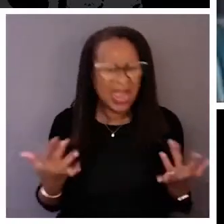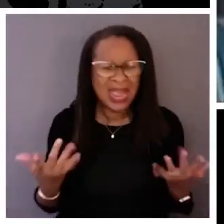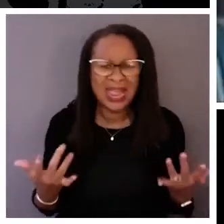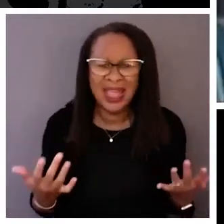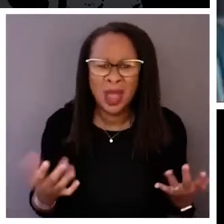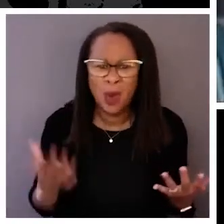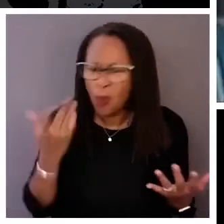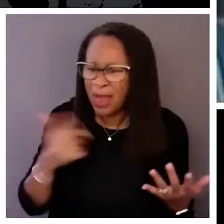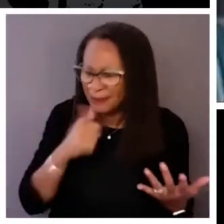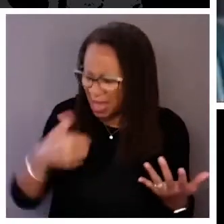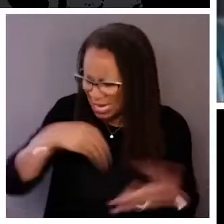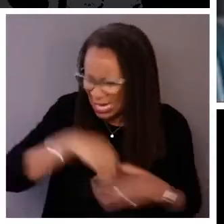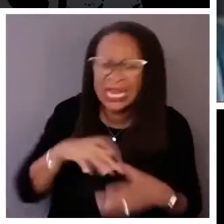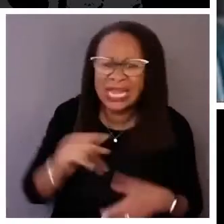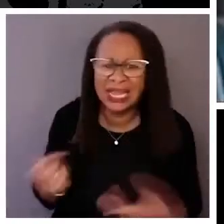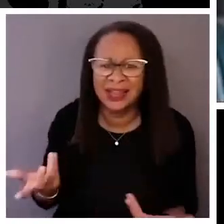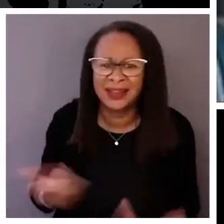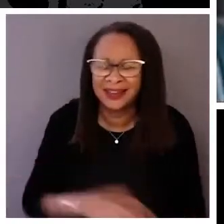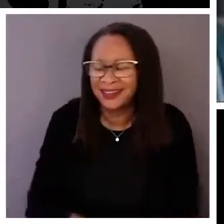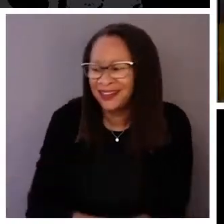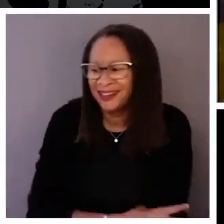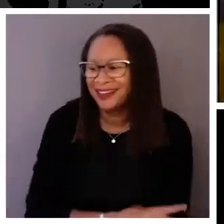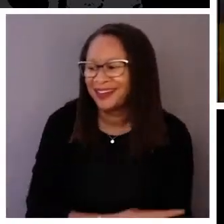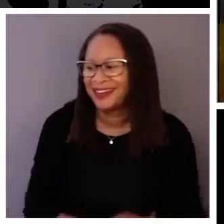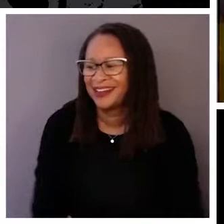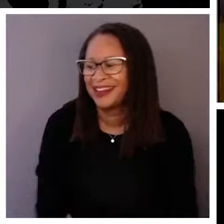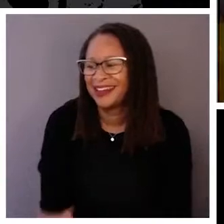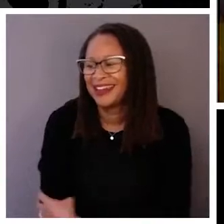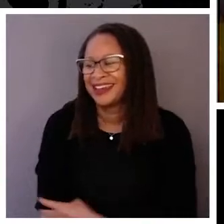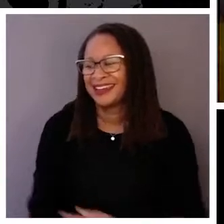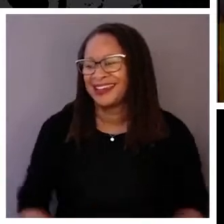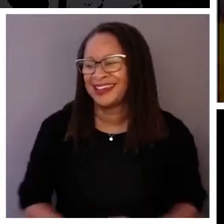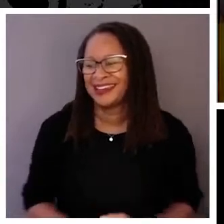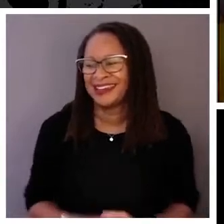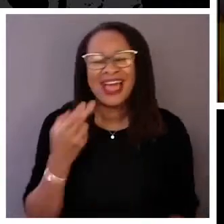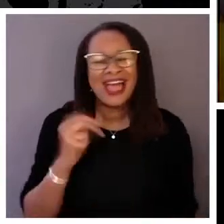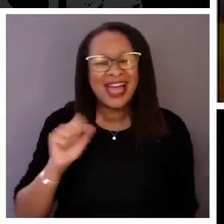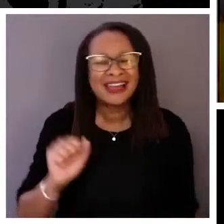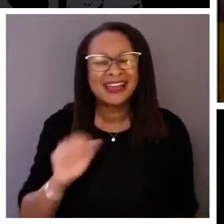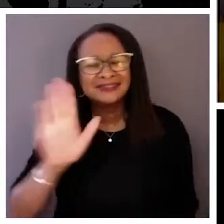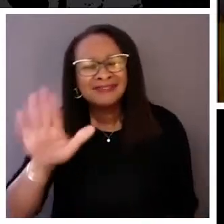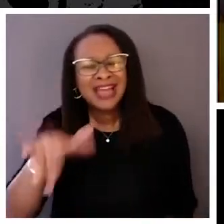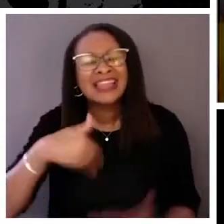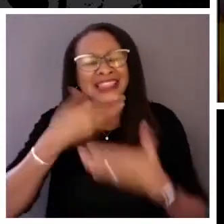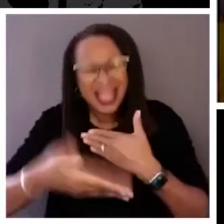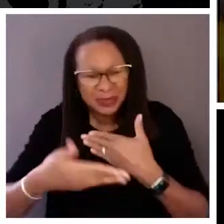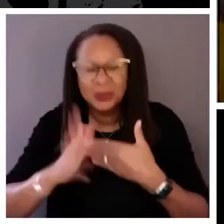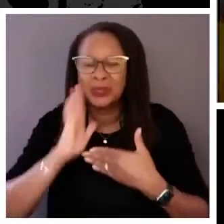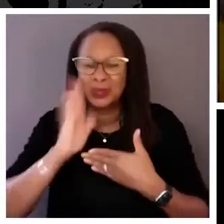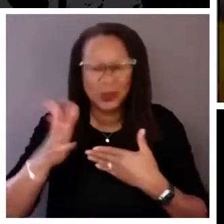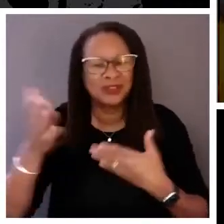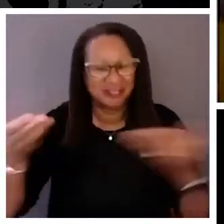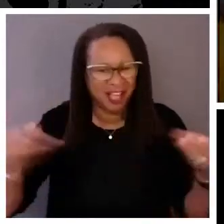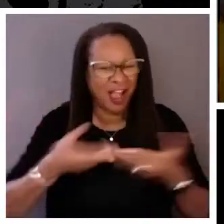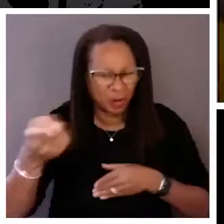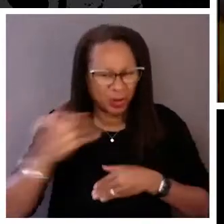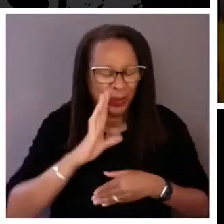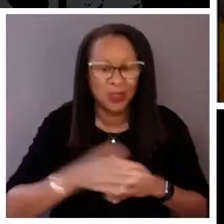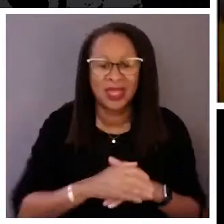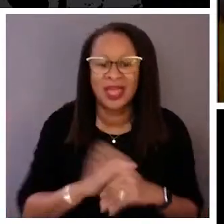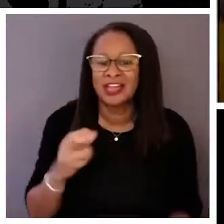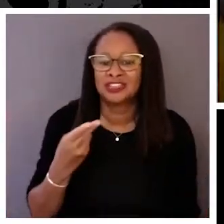like, wait a second. Why was I in this movie? You'll be in the next one, Shari, for